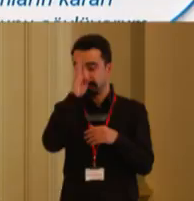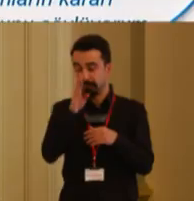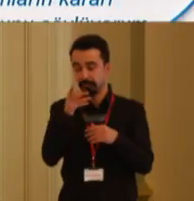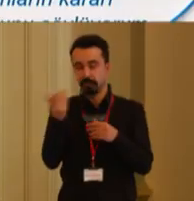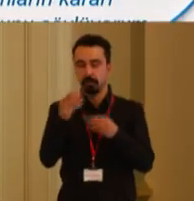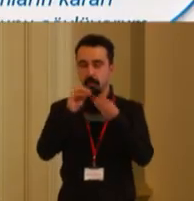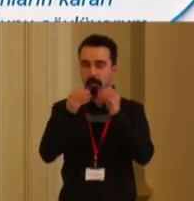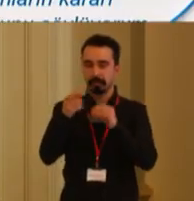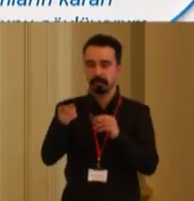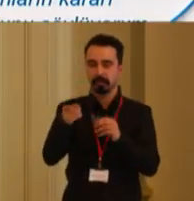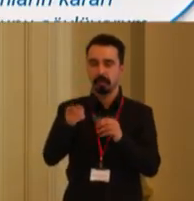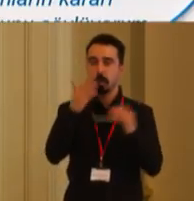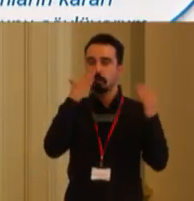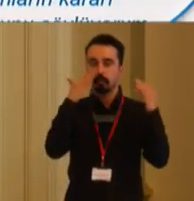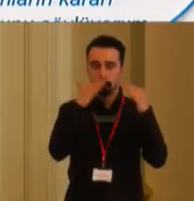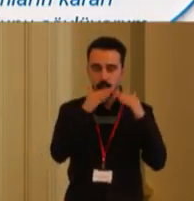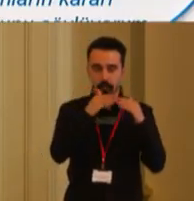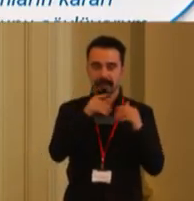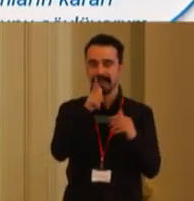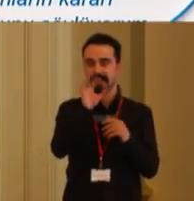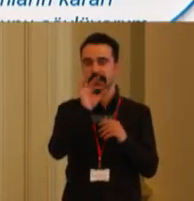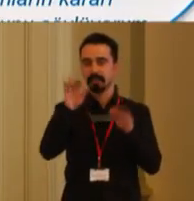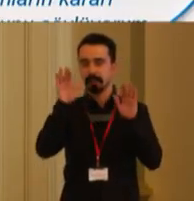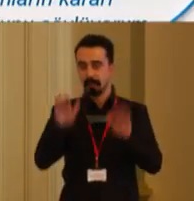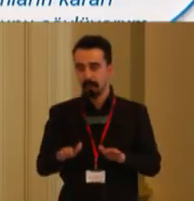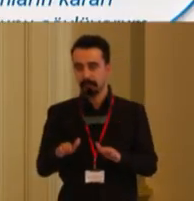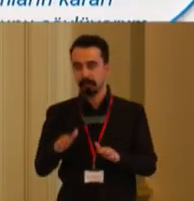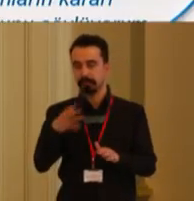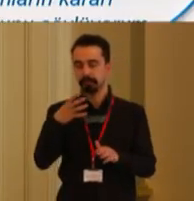also express some of their prejudices. So when it comes to